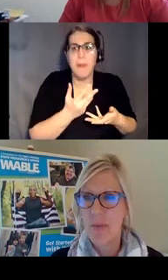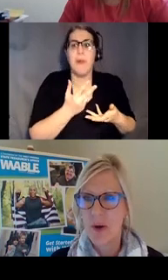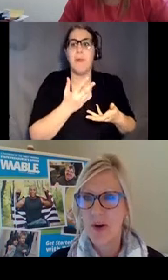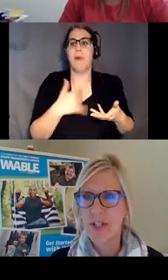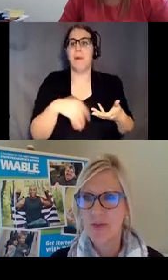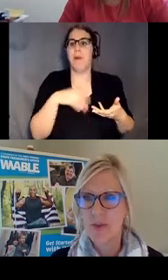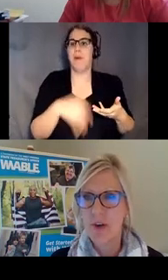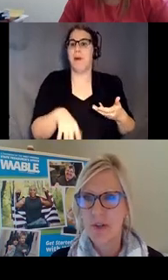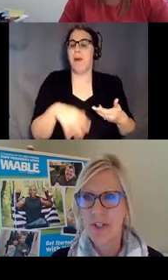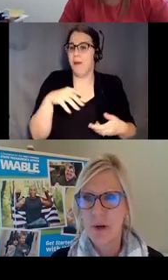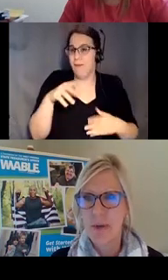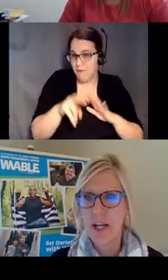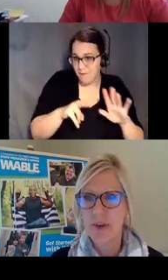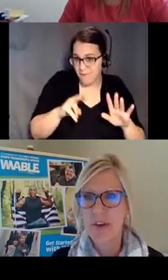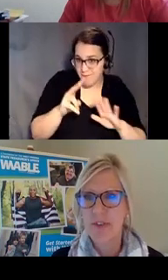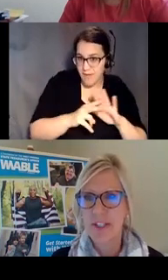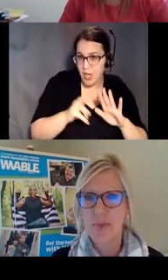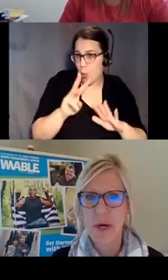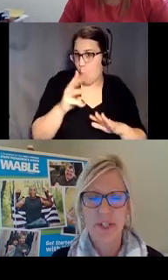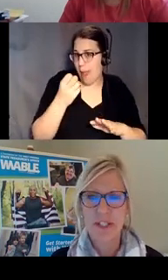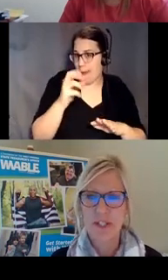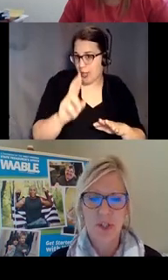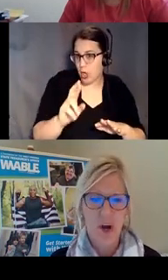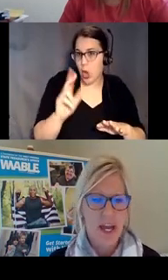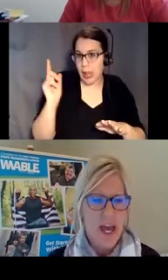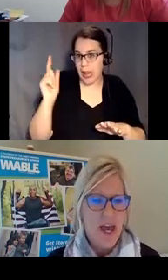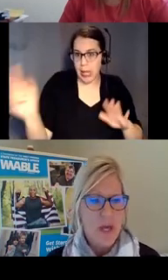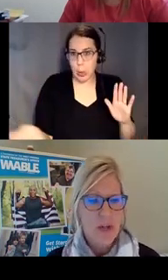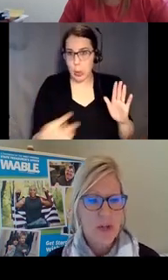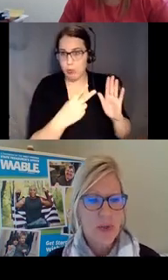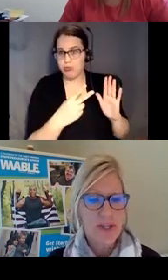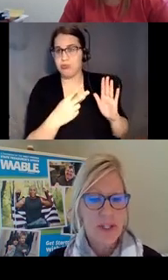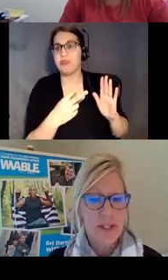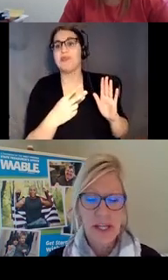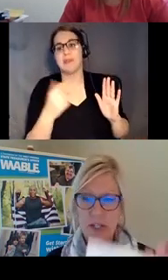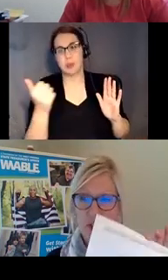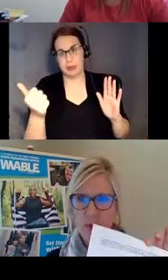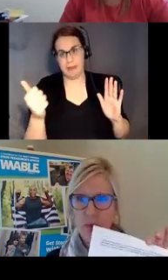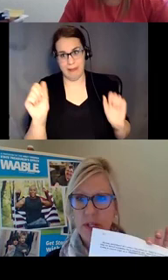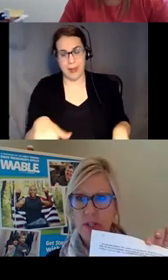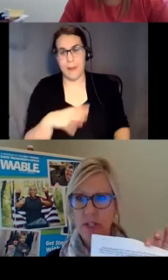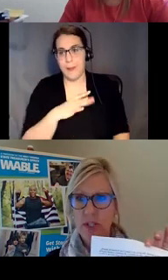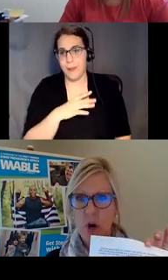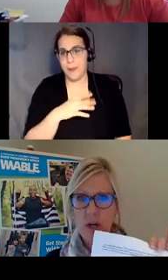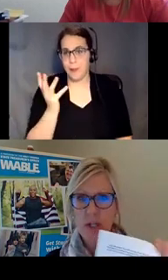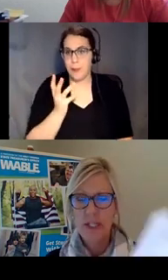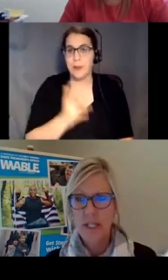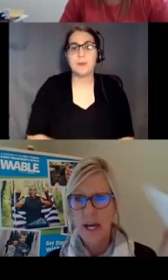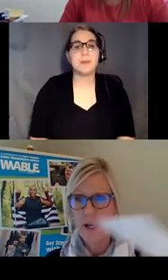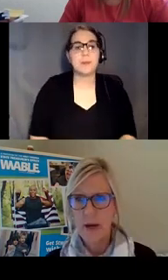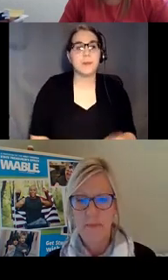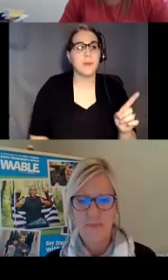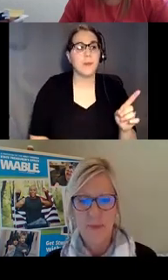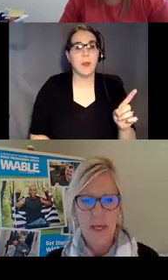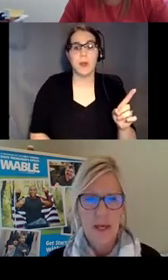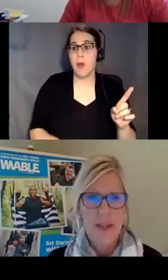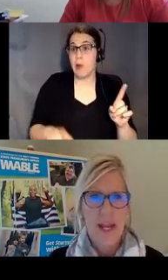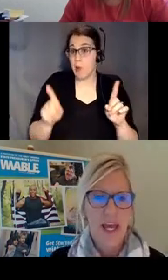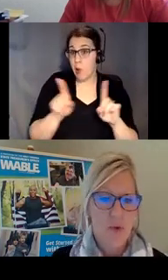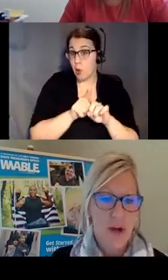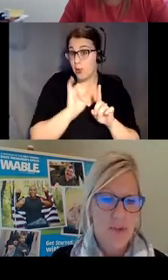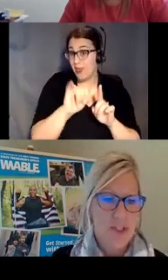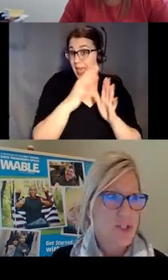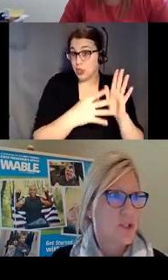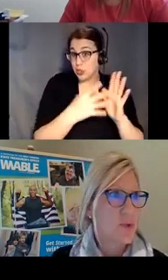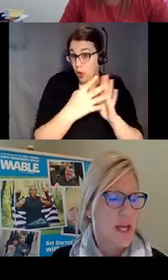video webinar too for folks to go back and reference as well. So this is great. We included the link to the chart that